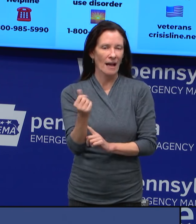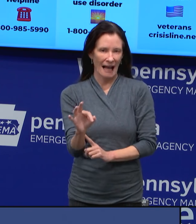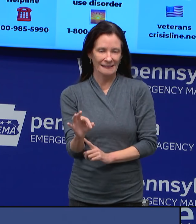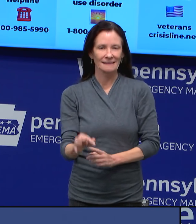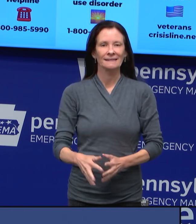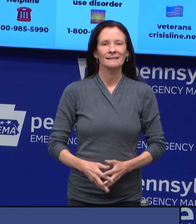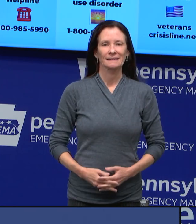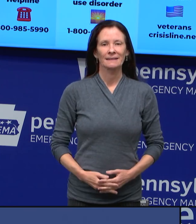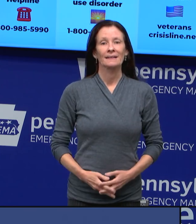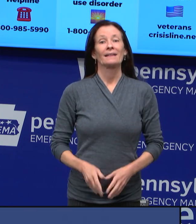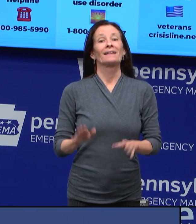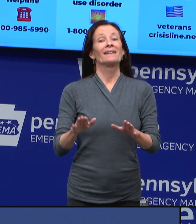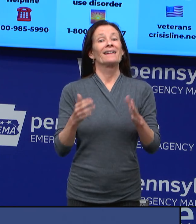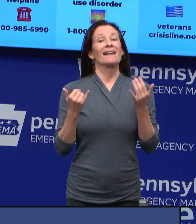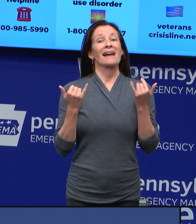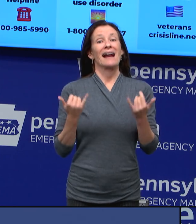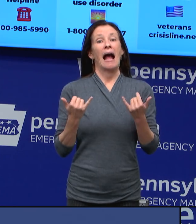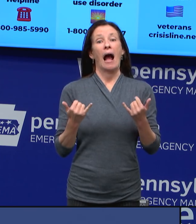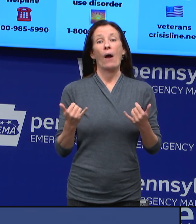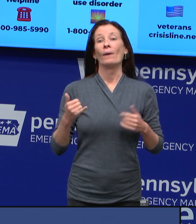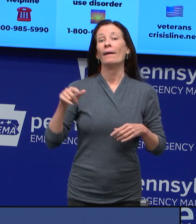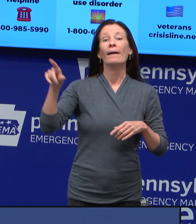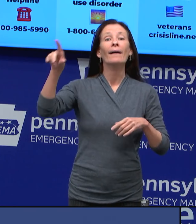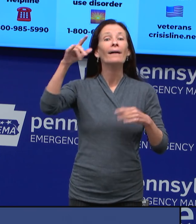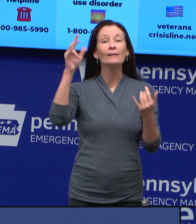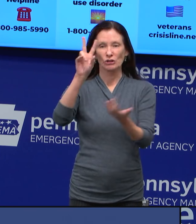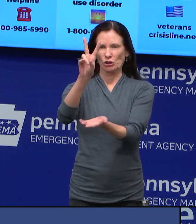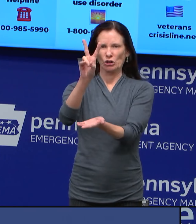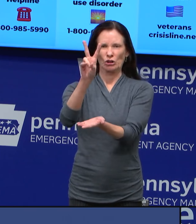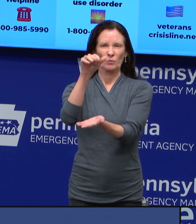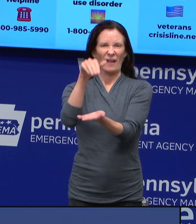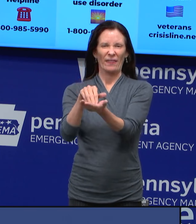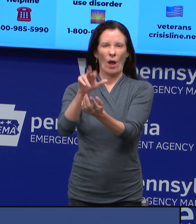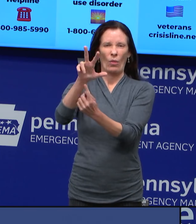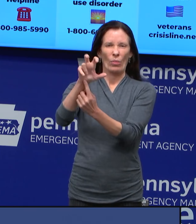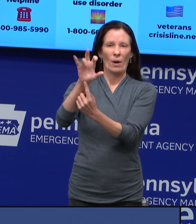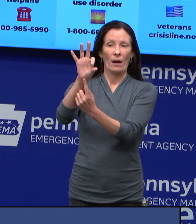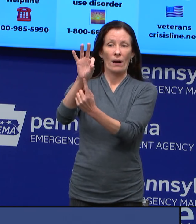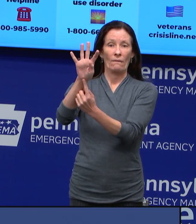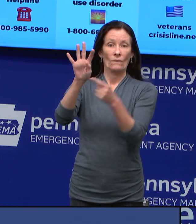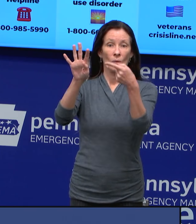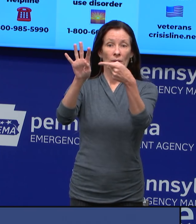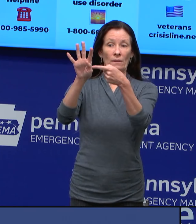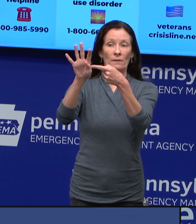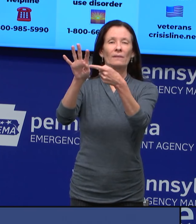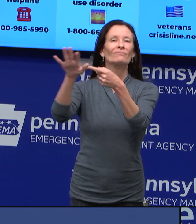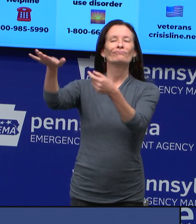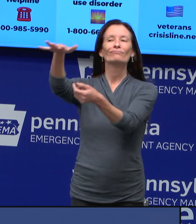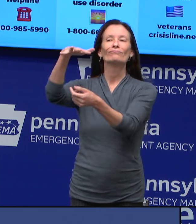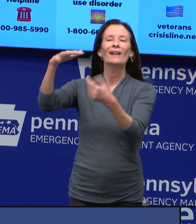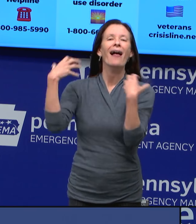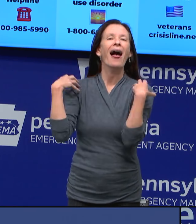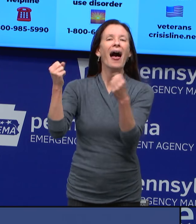2,394 of our total cases are in healthcare workers. Approximately